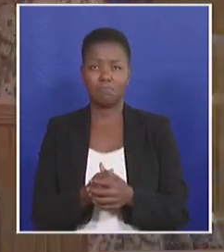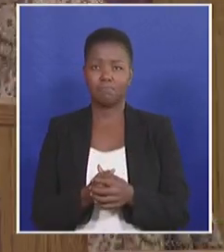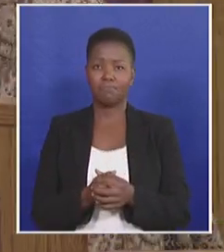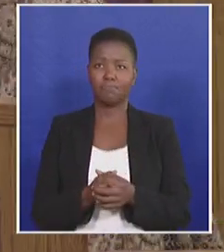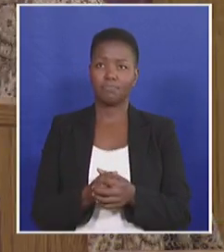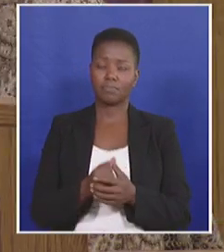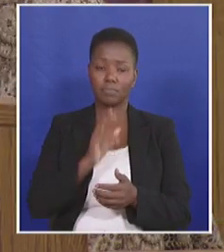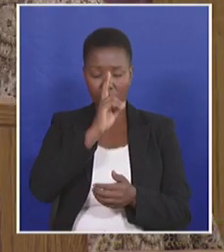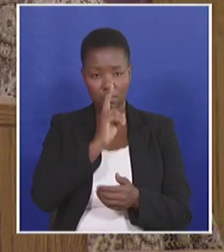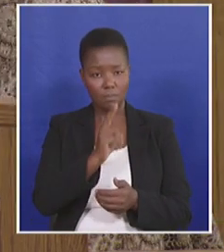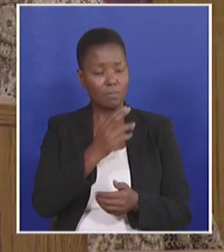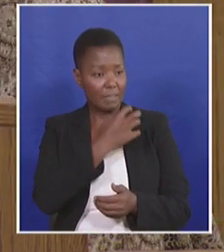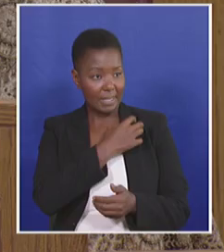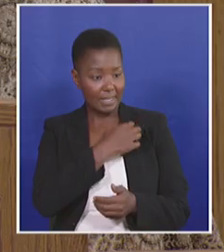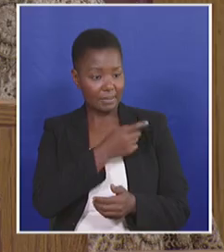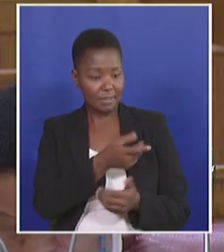Honorable Minister.